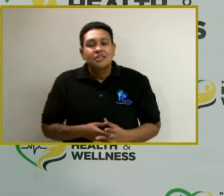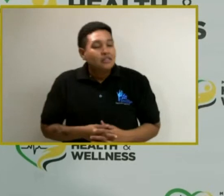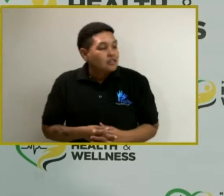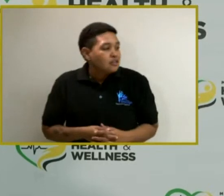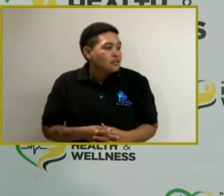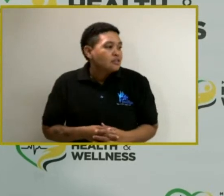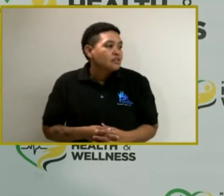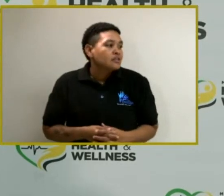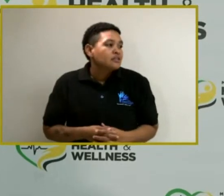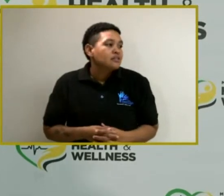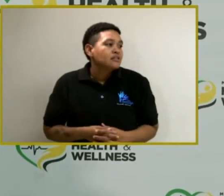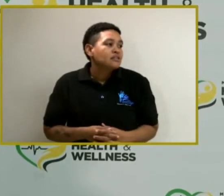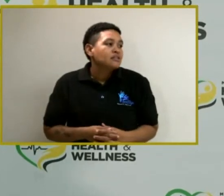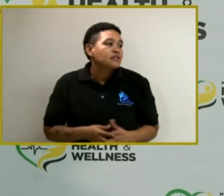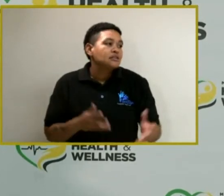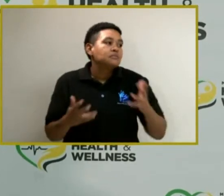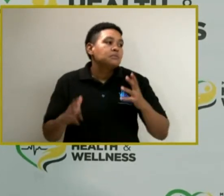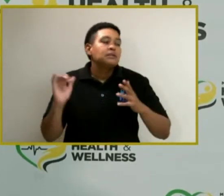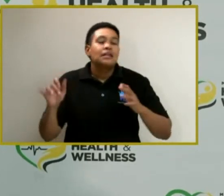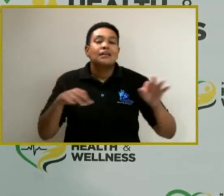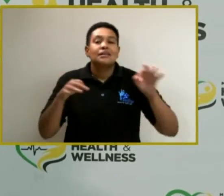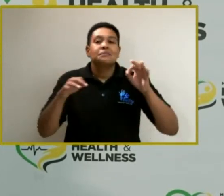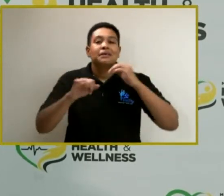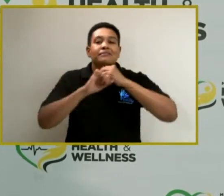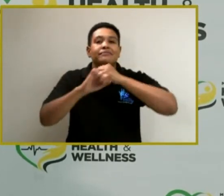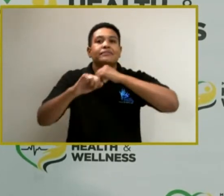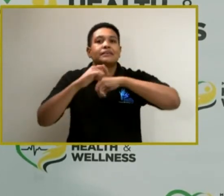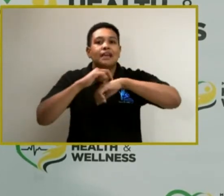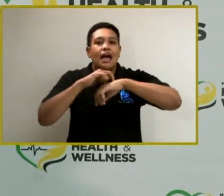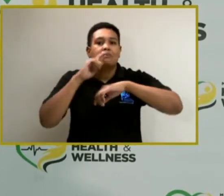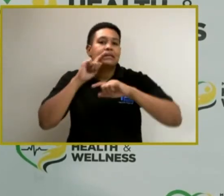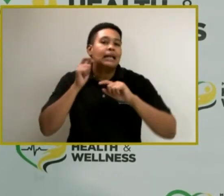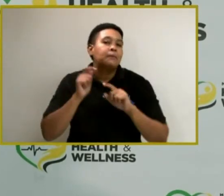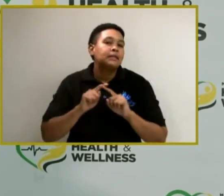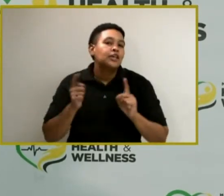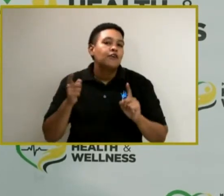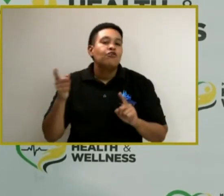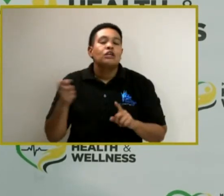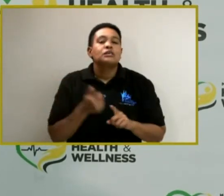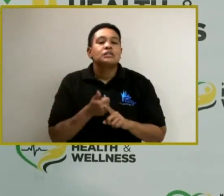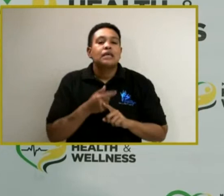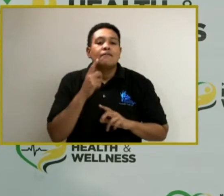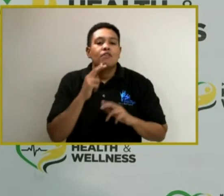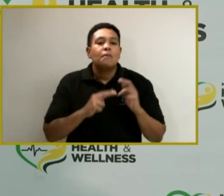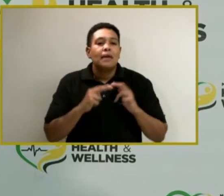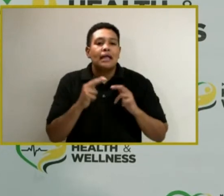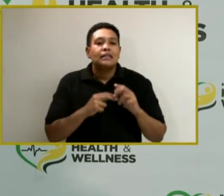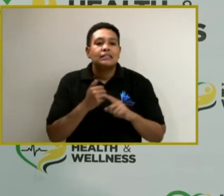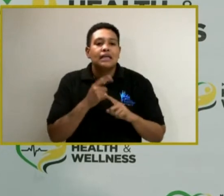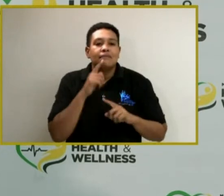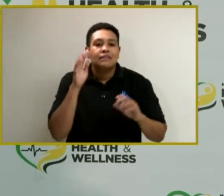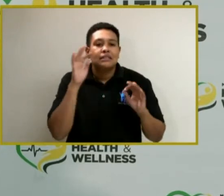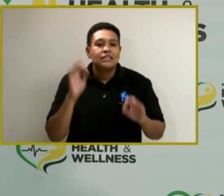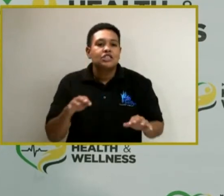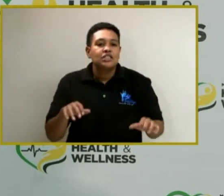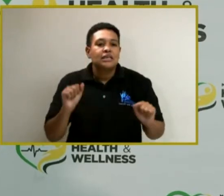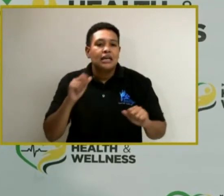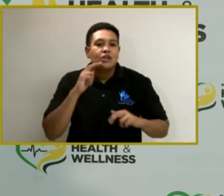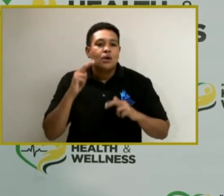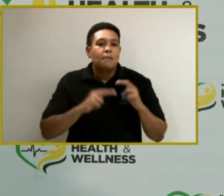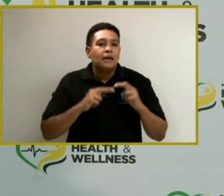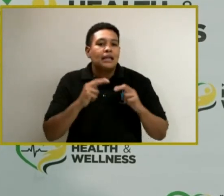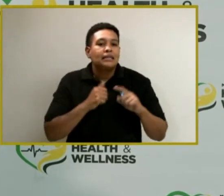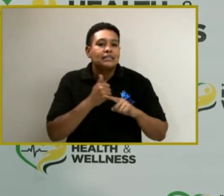maybe that explains the length of time it has taken. It was built, the decision was taken to build